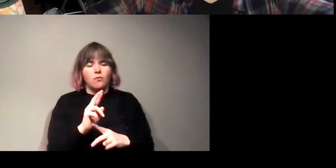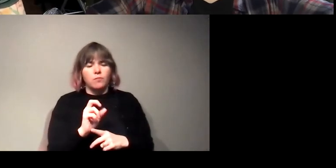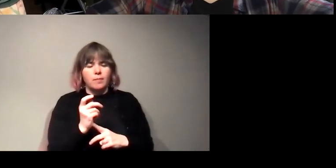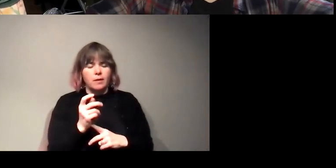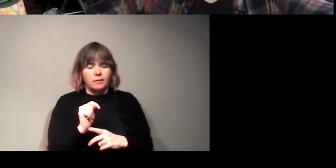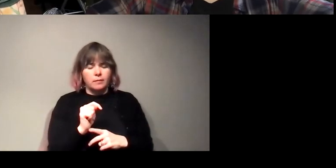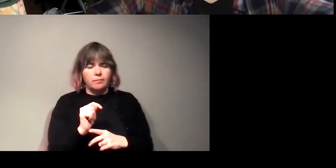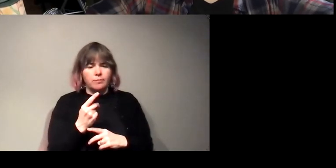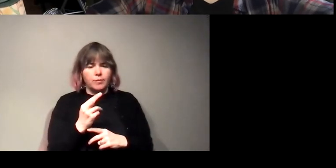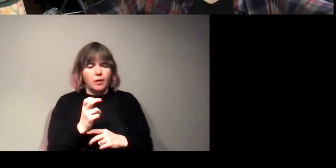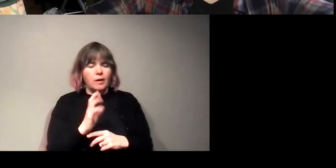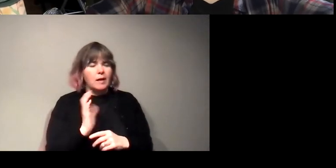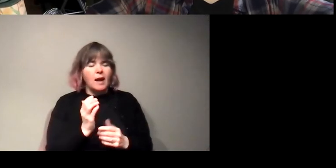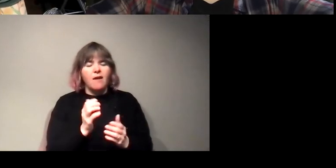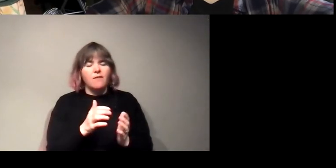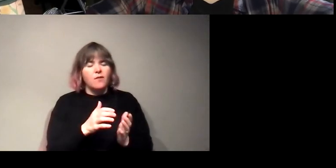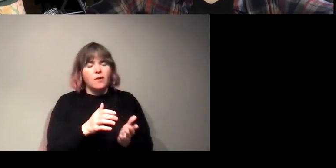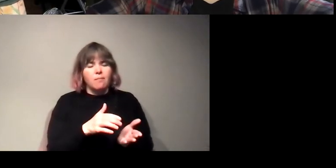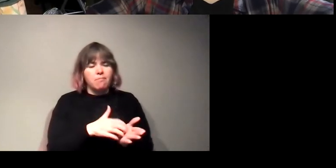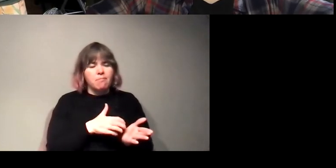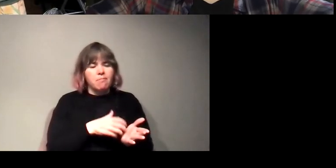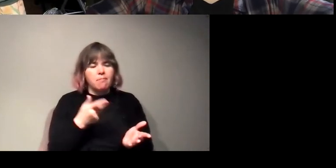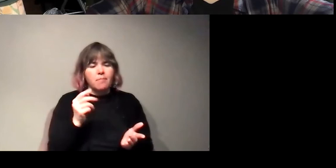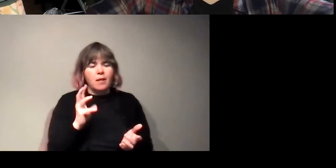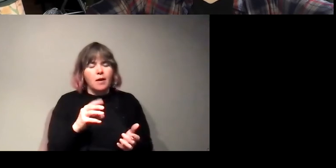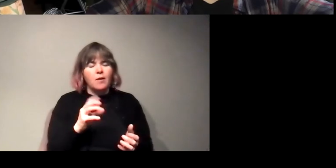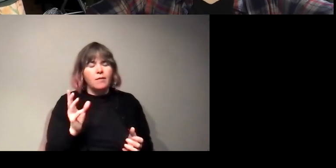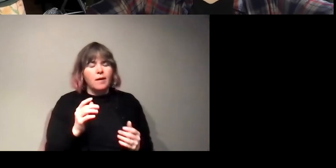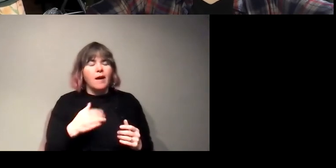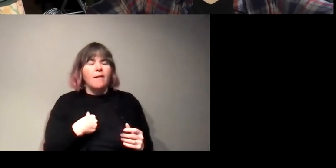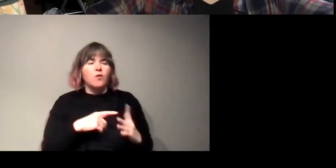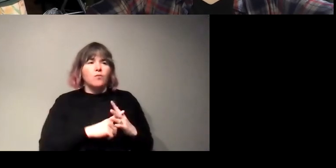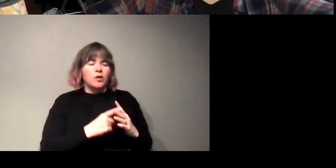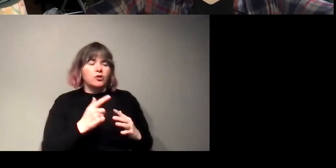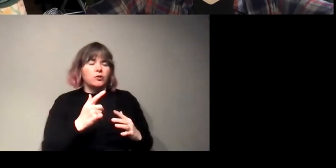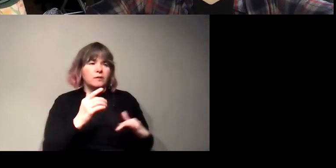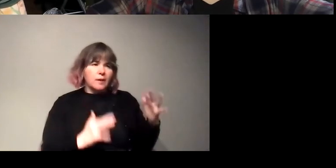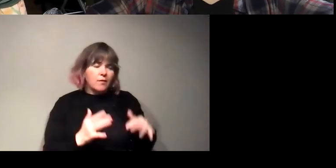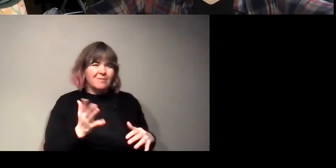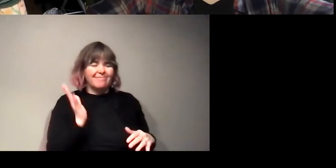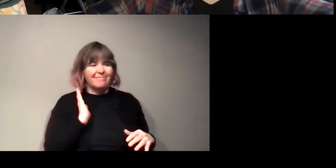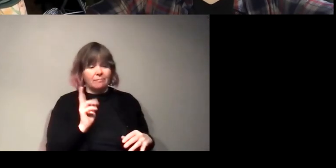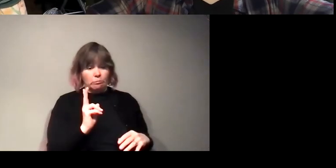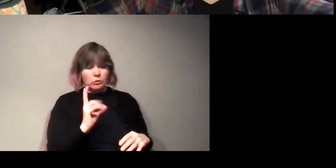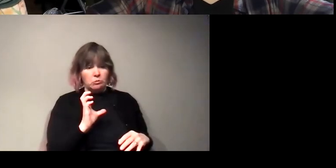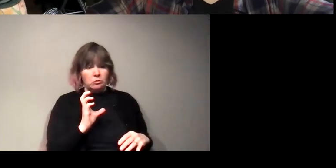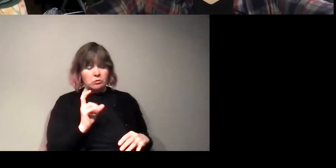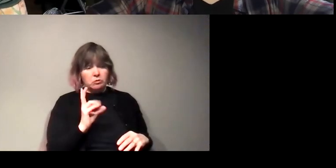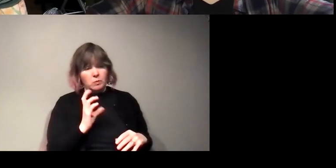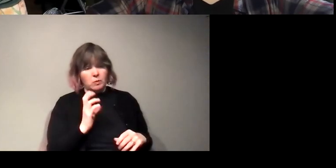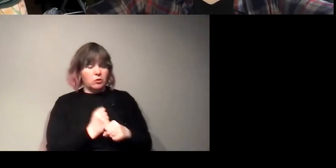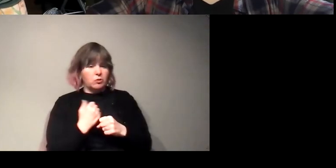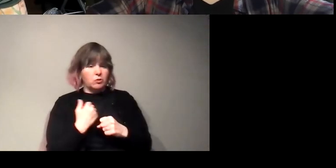plowed, that still sort of like maintain some of their original diversity, tracing back, 200 years.